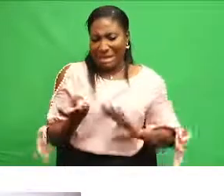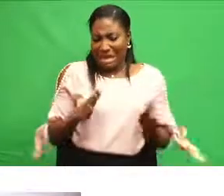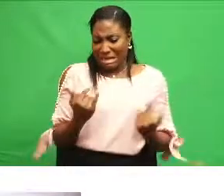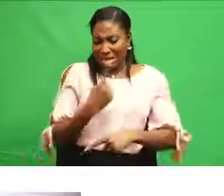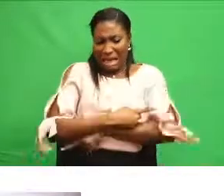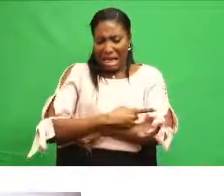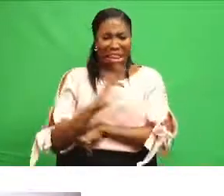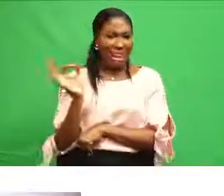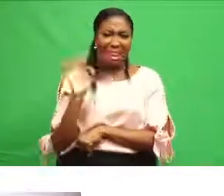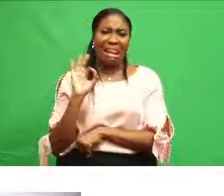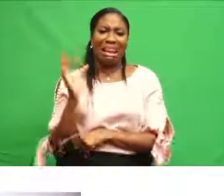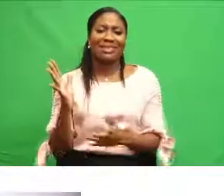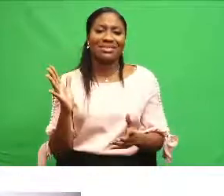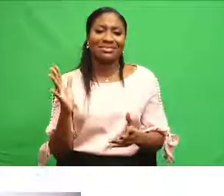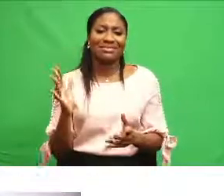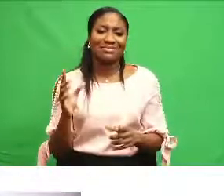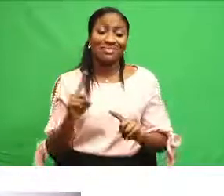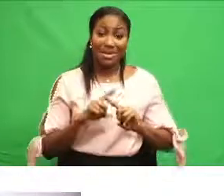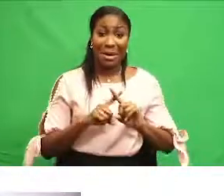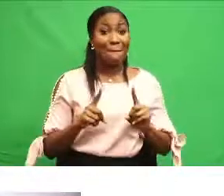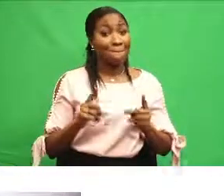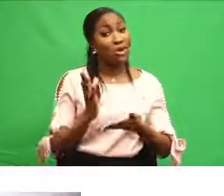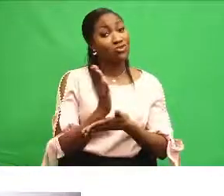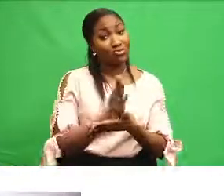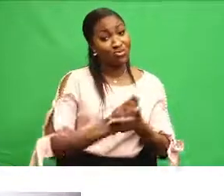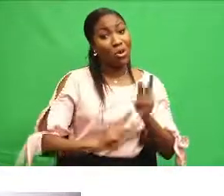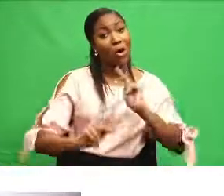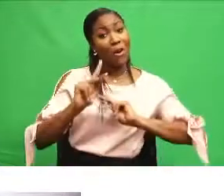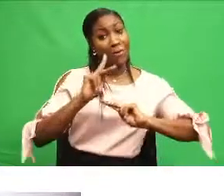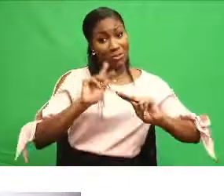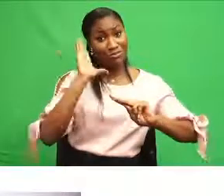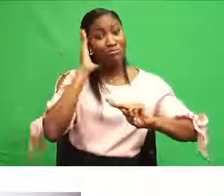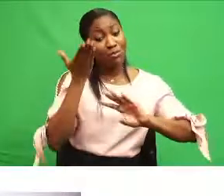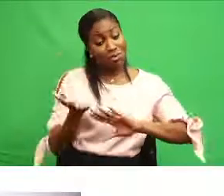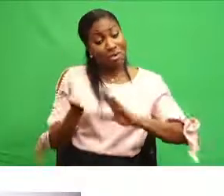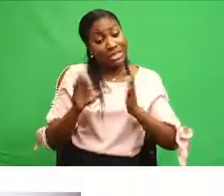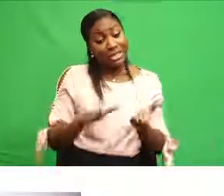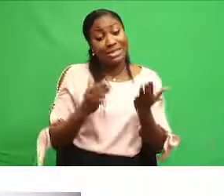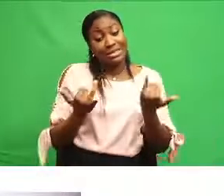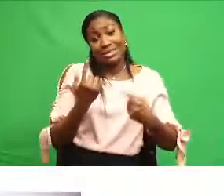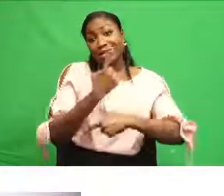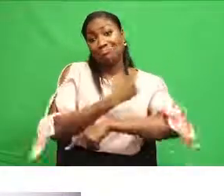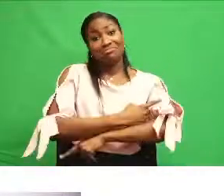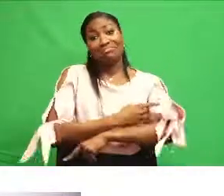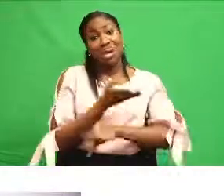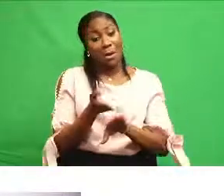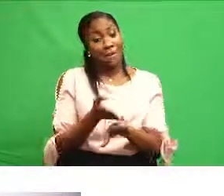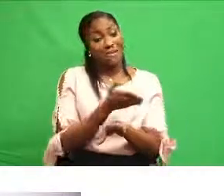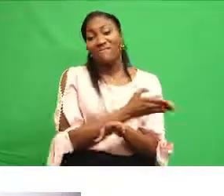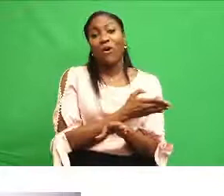home this evening. But some of us will not be going back home this evening. But it's not me.